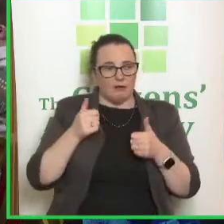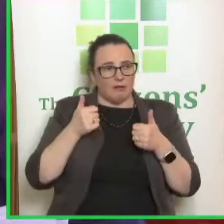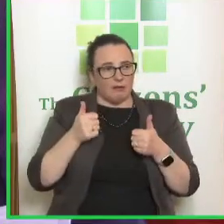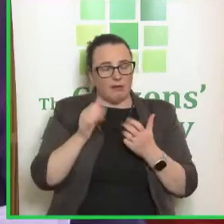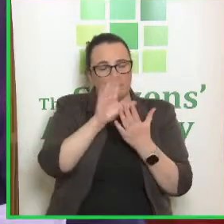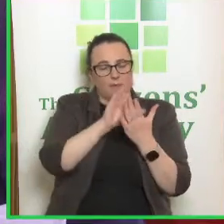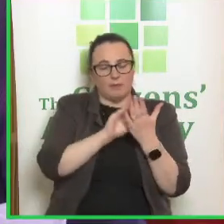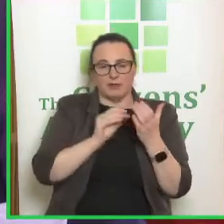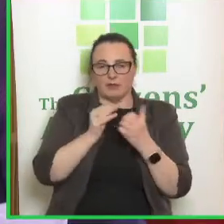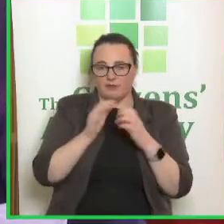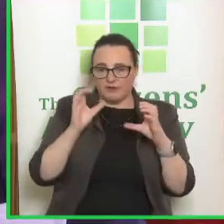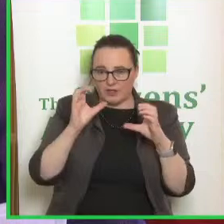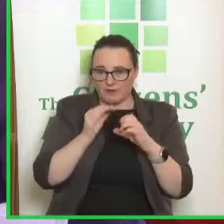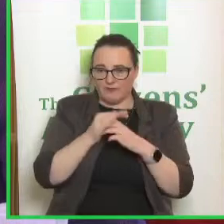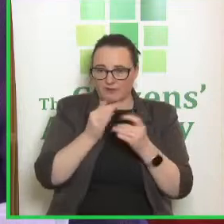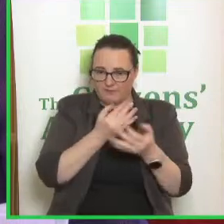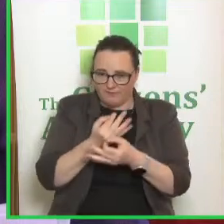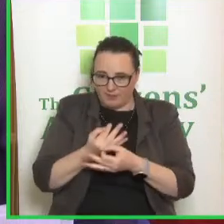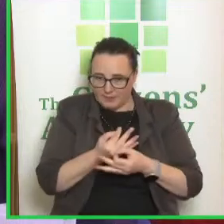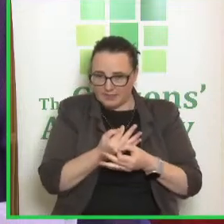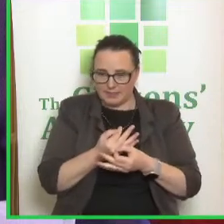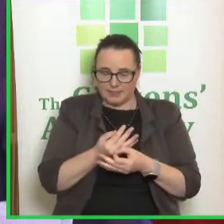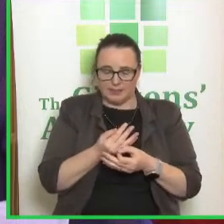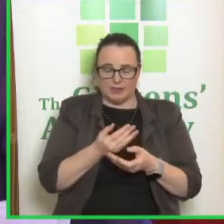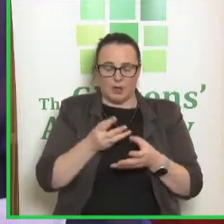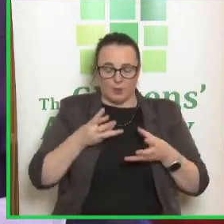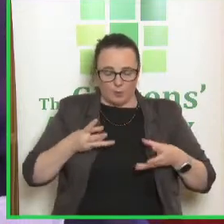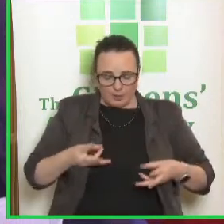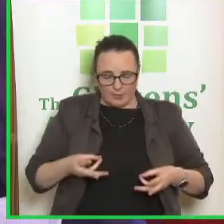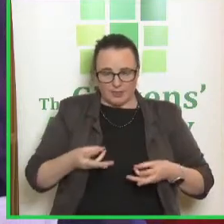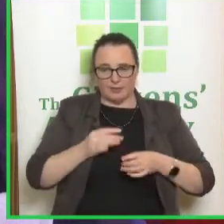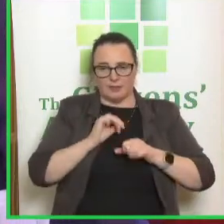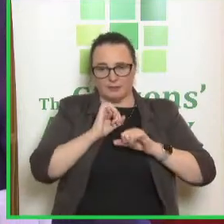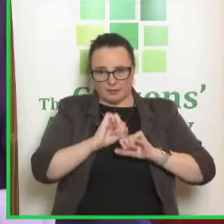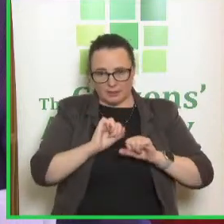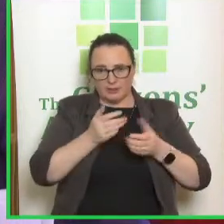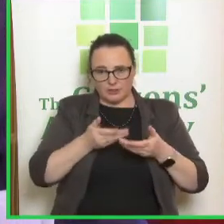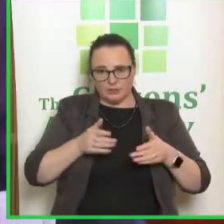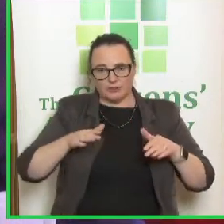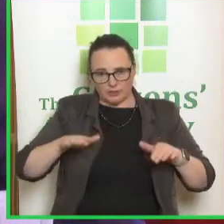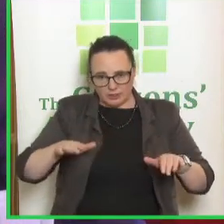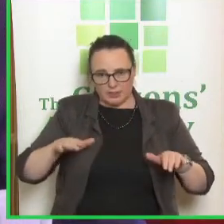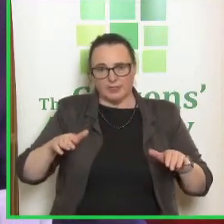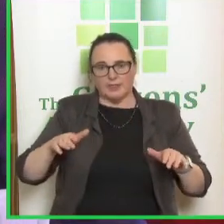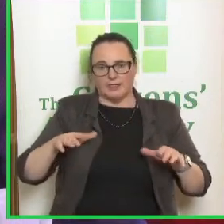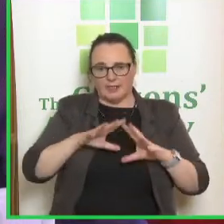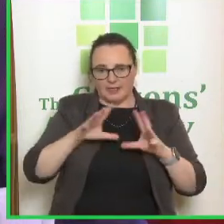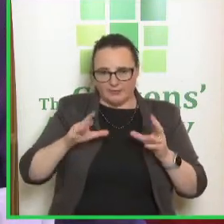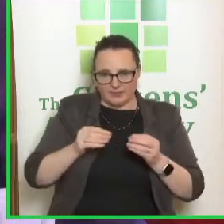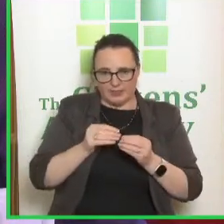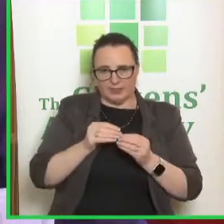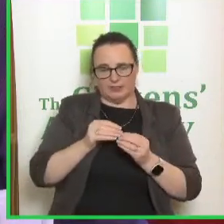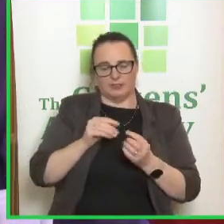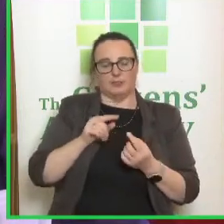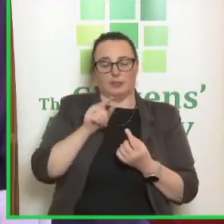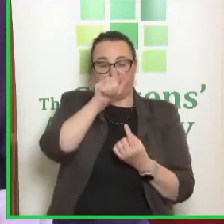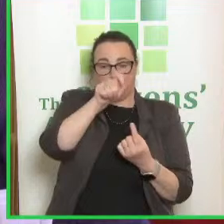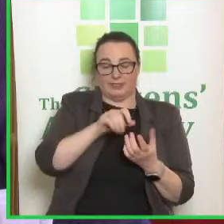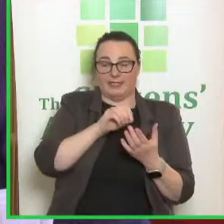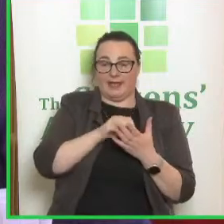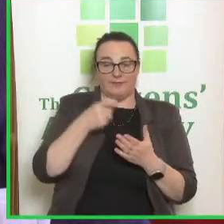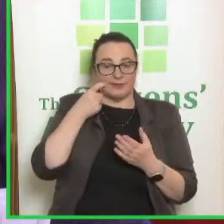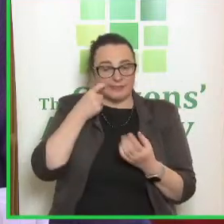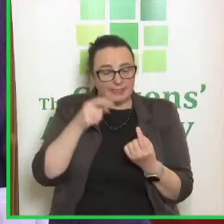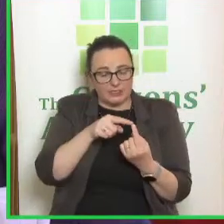for families, for women, their children, and all that is outside the person with the addiction, all the supports that are needed